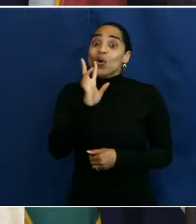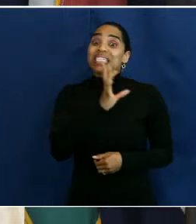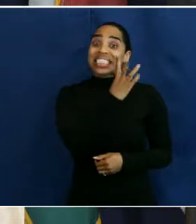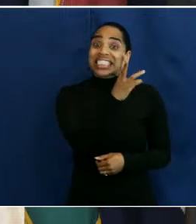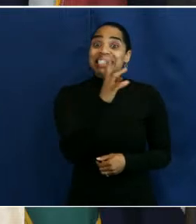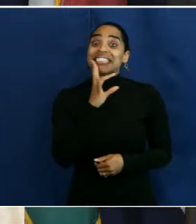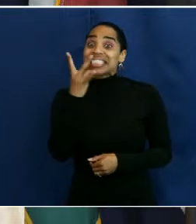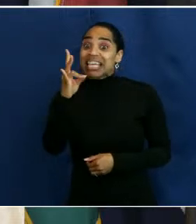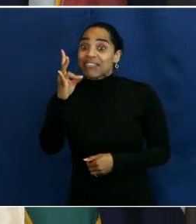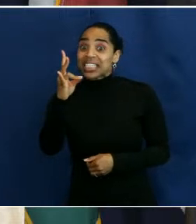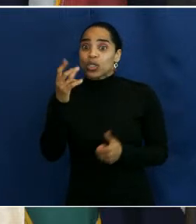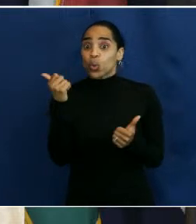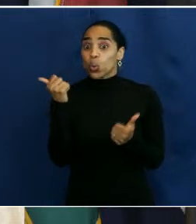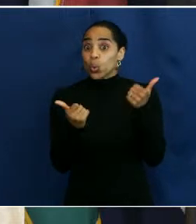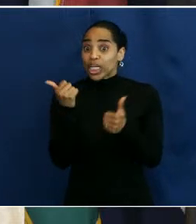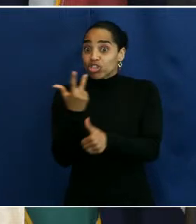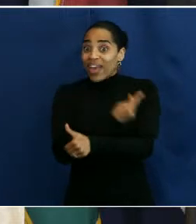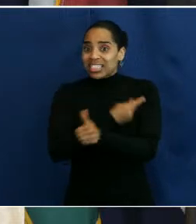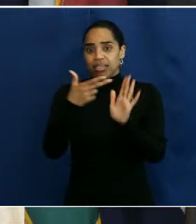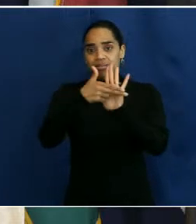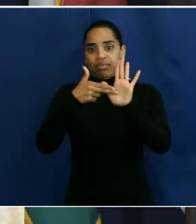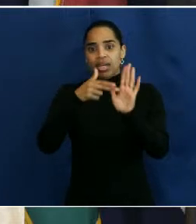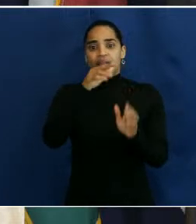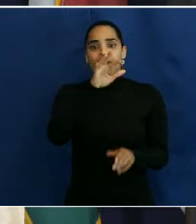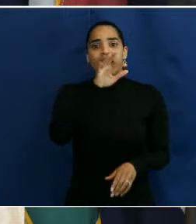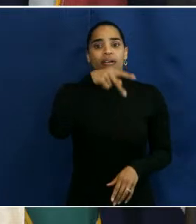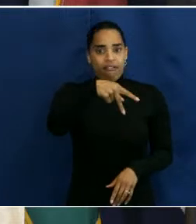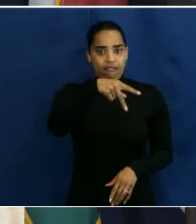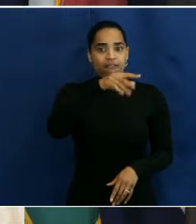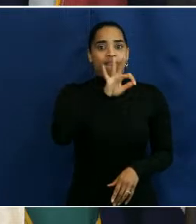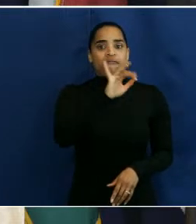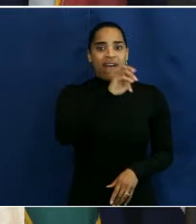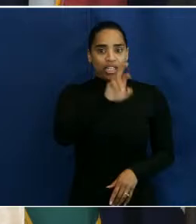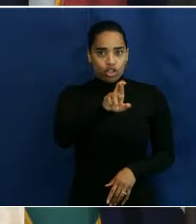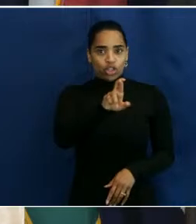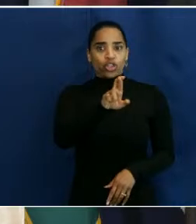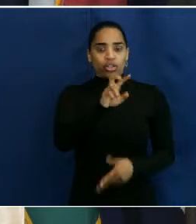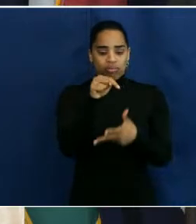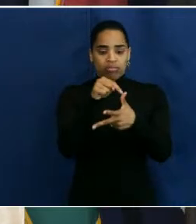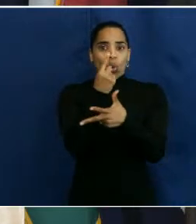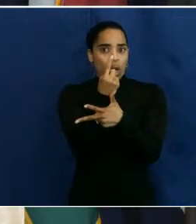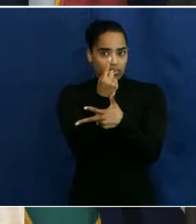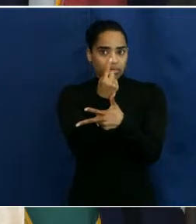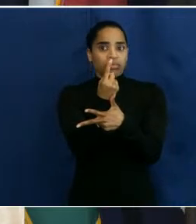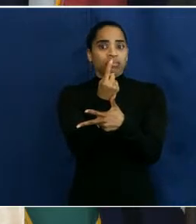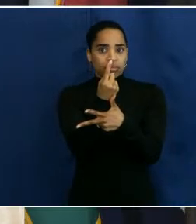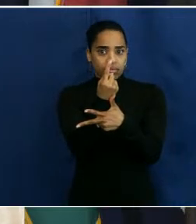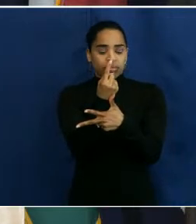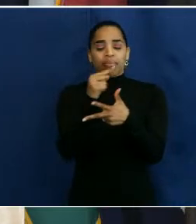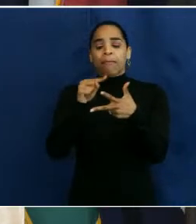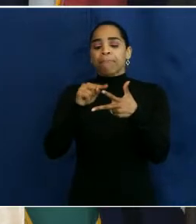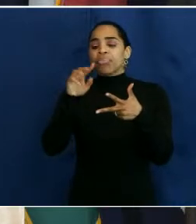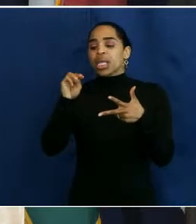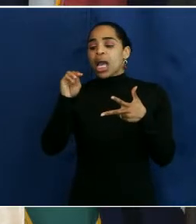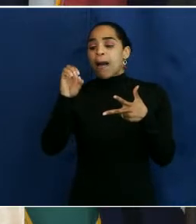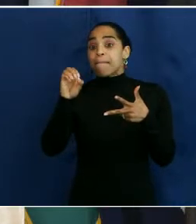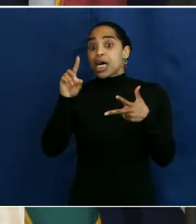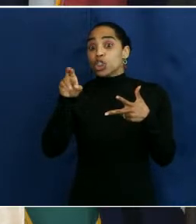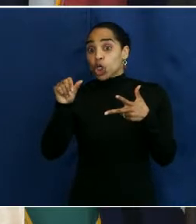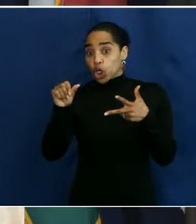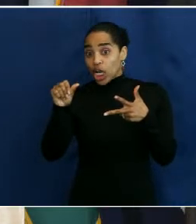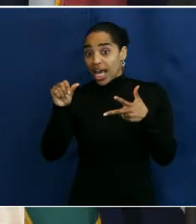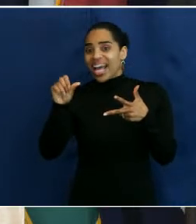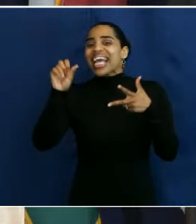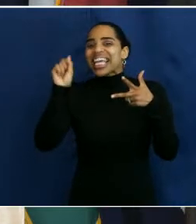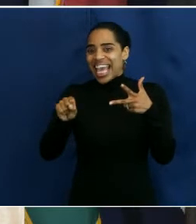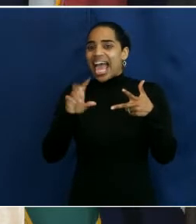and 17-year-olds is the Pfizer vaccine. And Moderna is approved